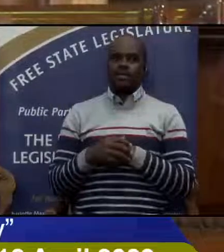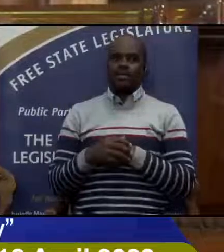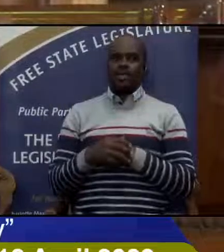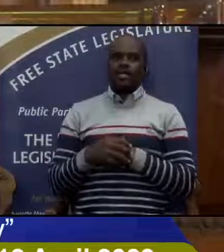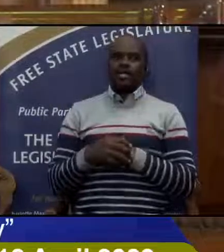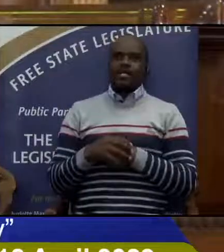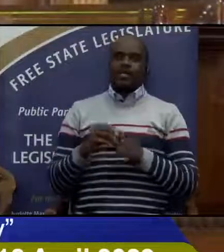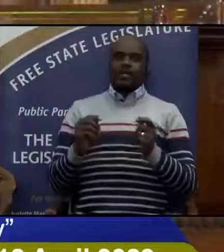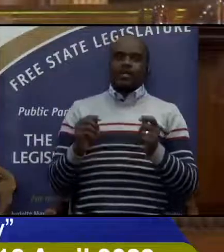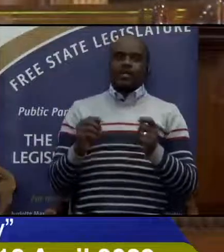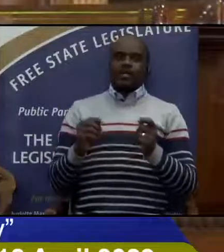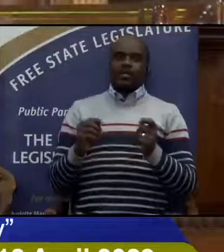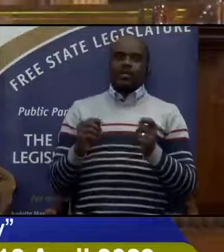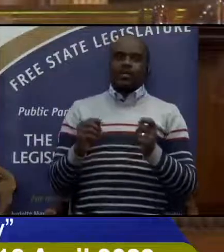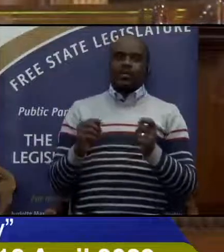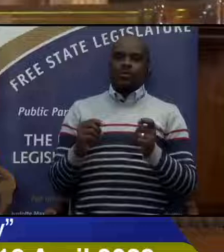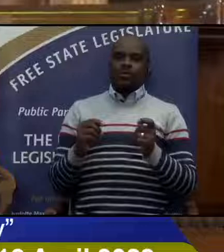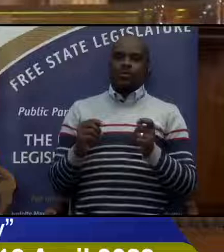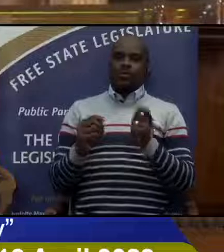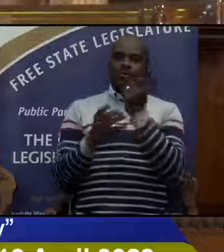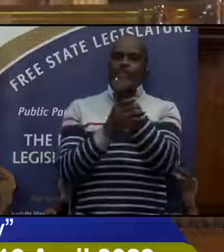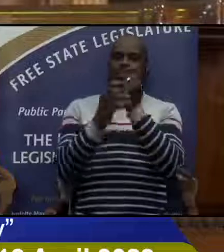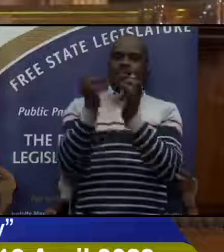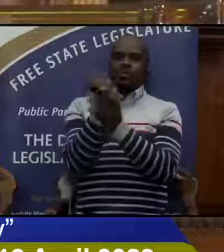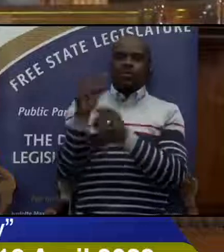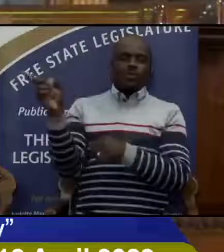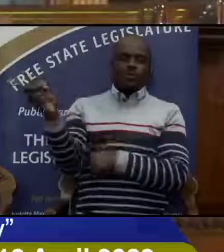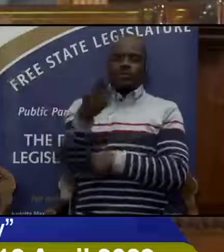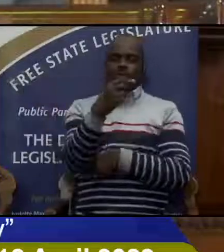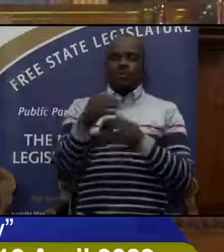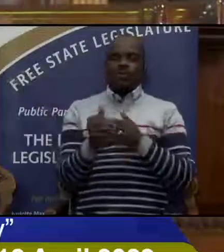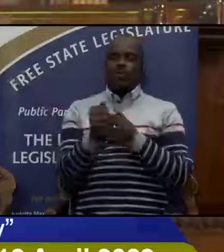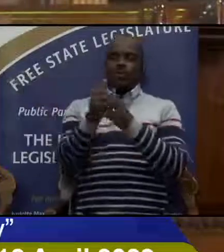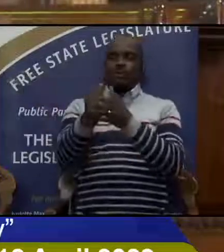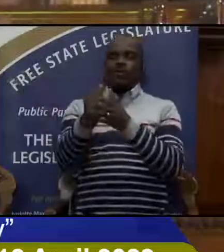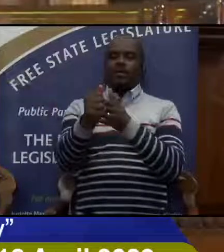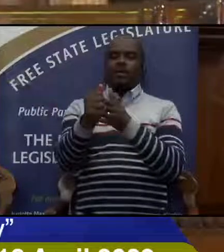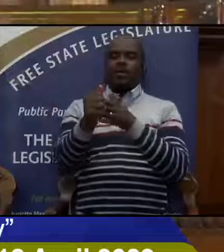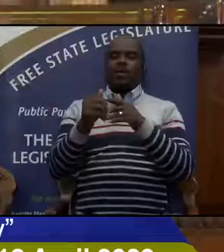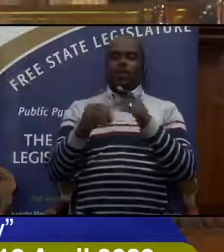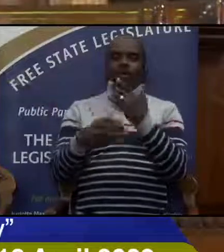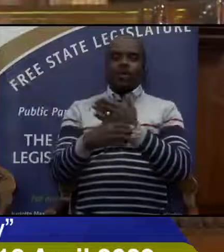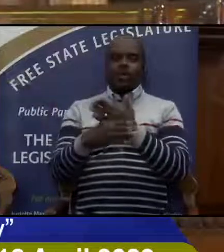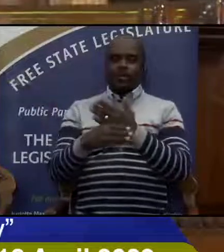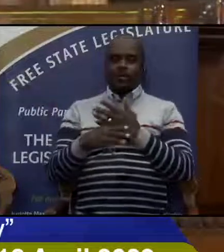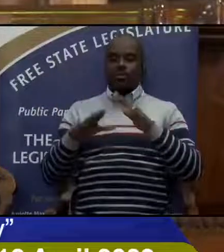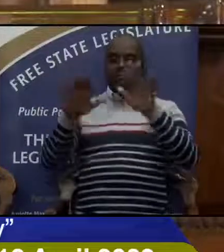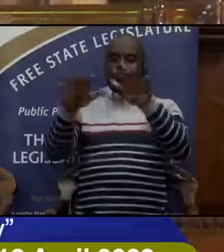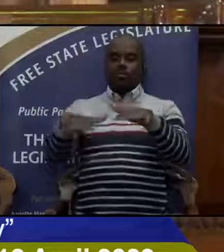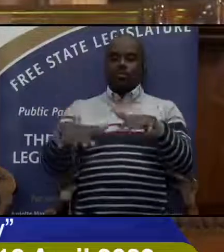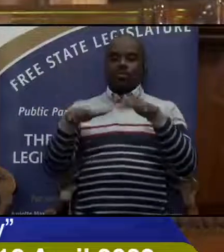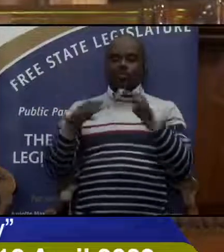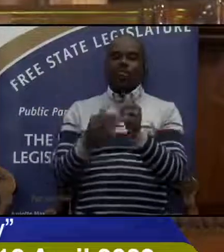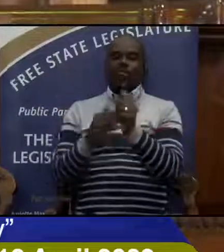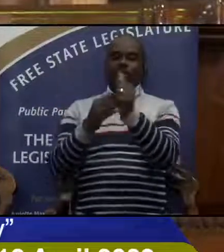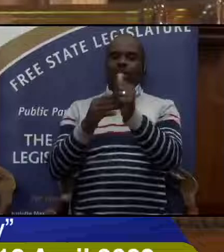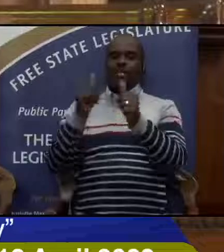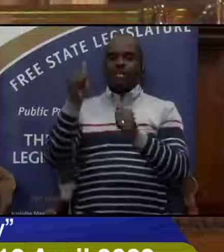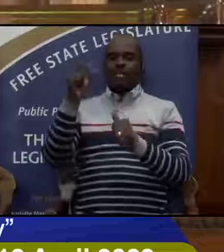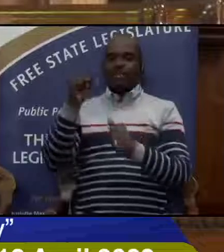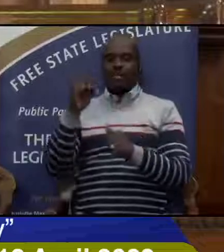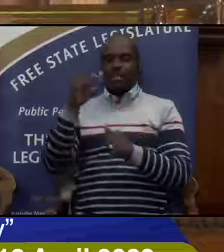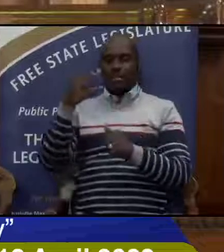of departments, all the employees of government and the legislature, leaders of the ANC and other political